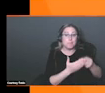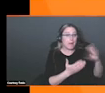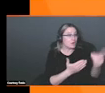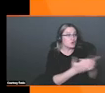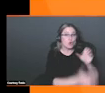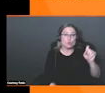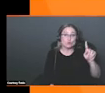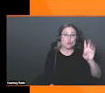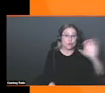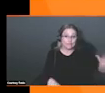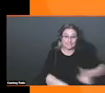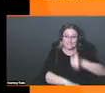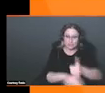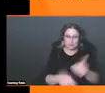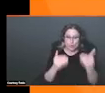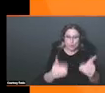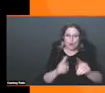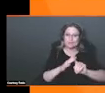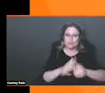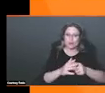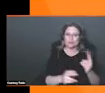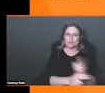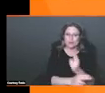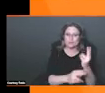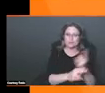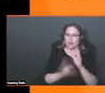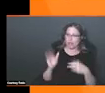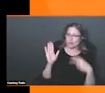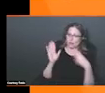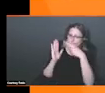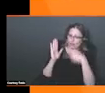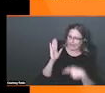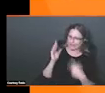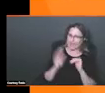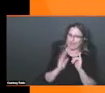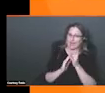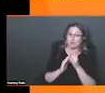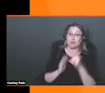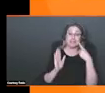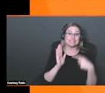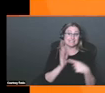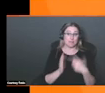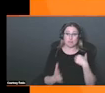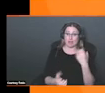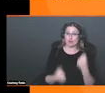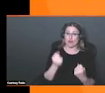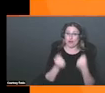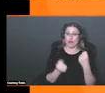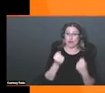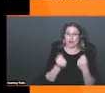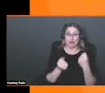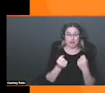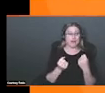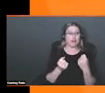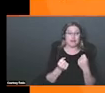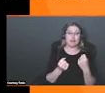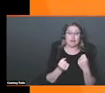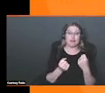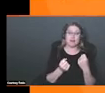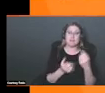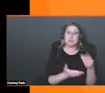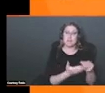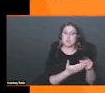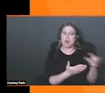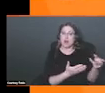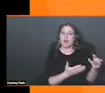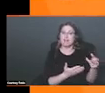have an example of that with my car. I bought a used car from my niece, and I had it for about 5 years. I